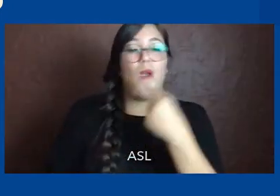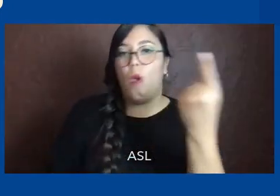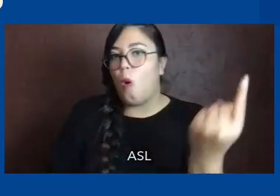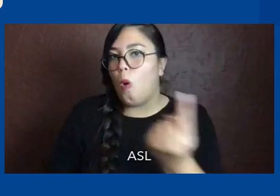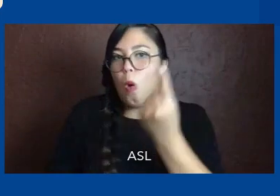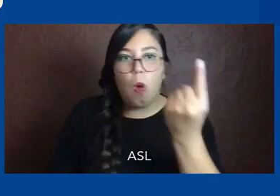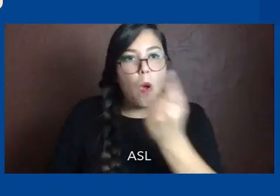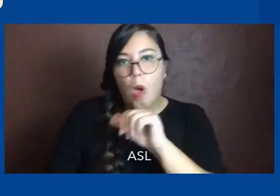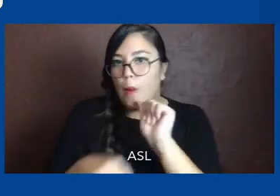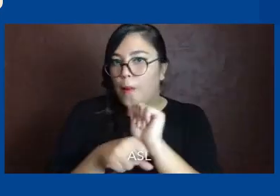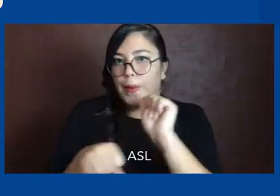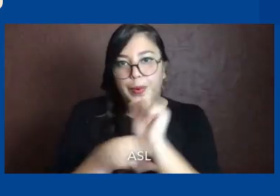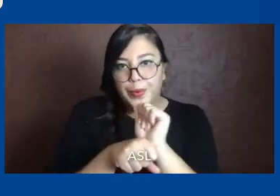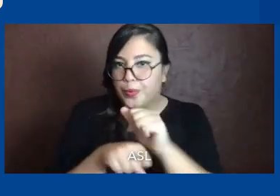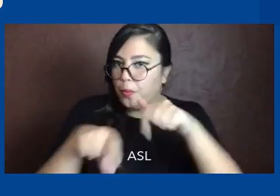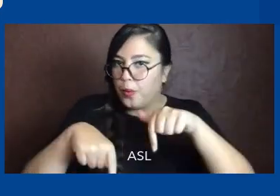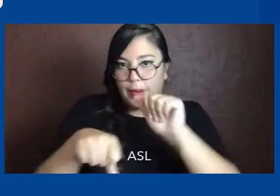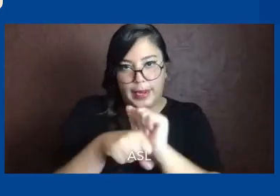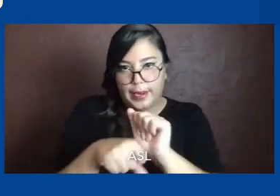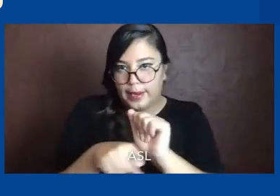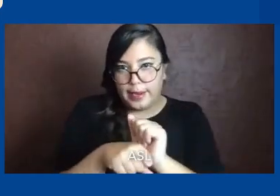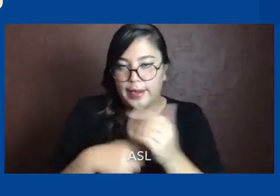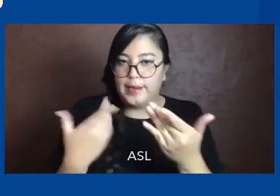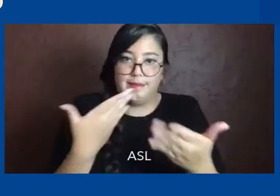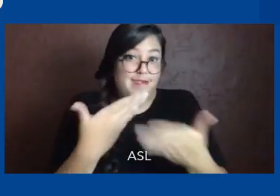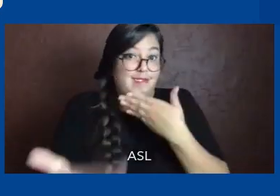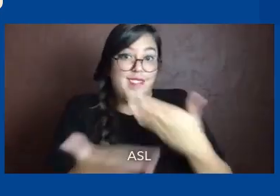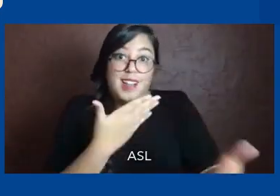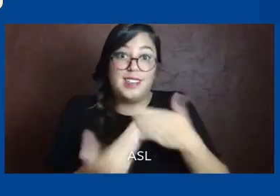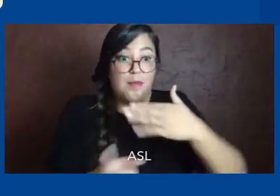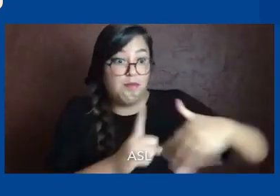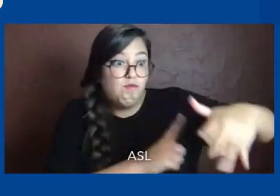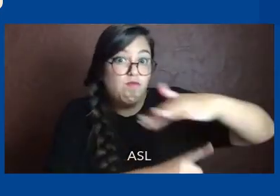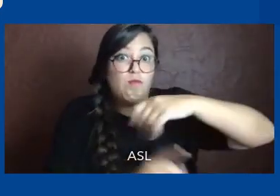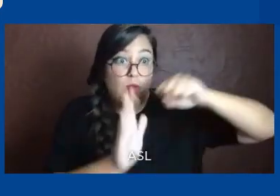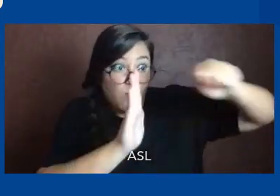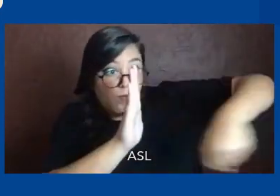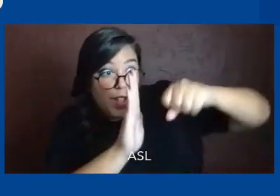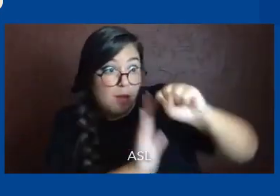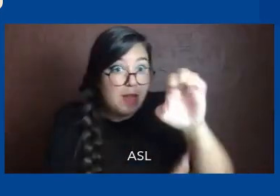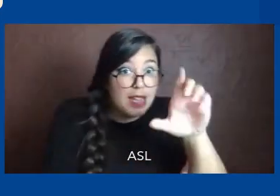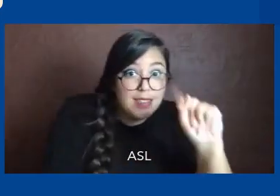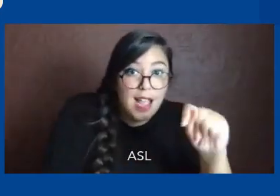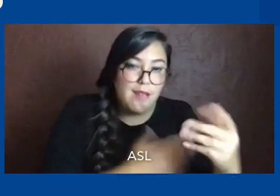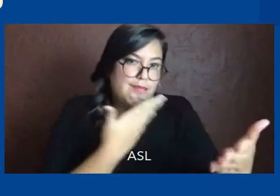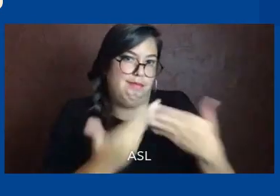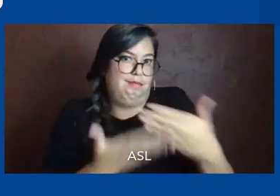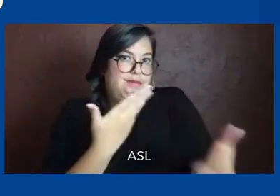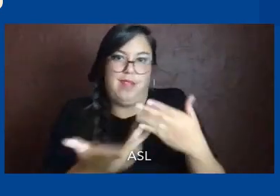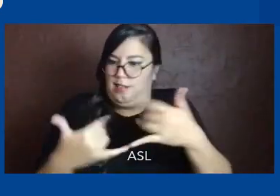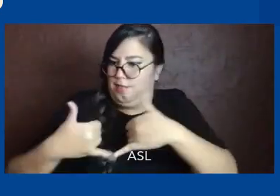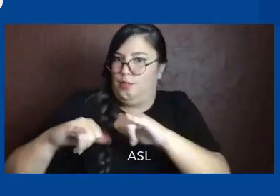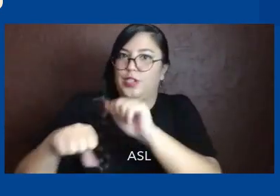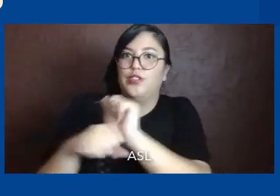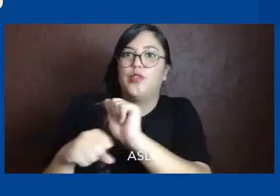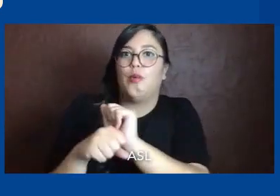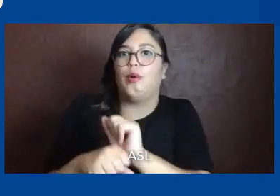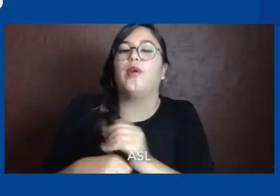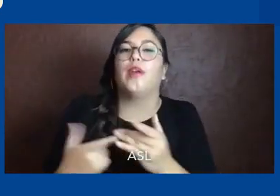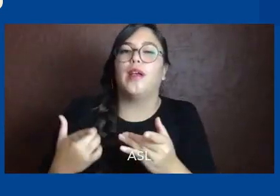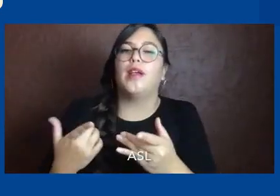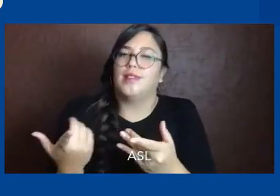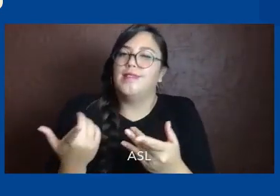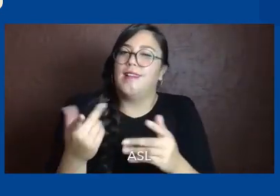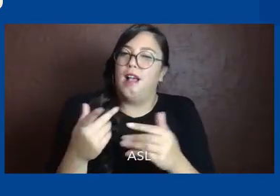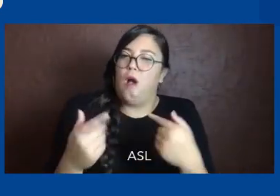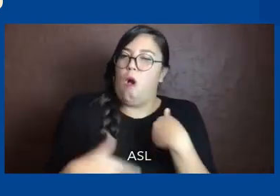not. And I think that people don't realize, like, I think that there's this idea of, well, where I'm going to